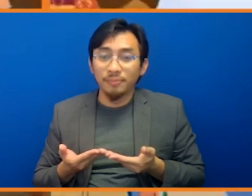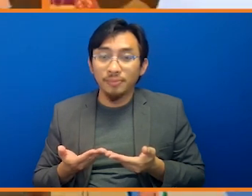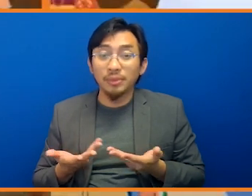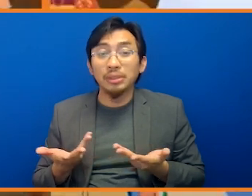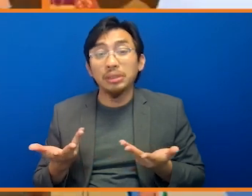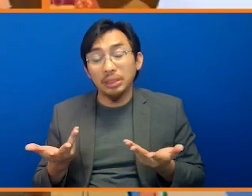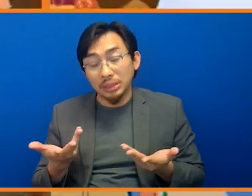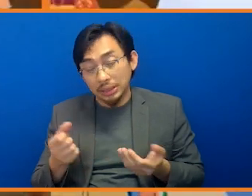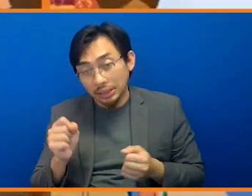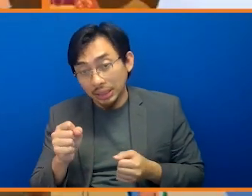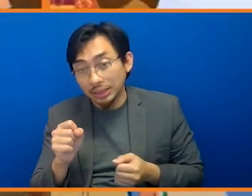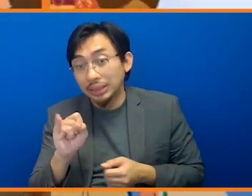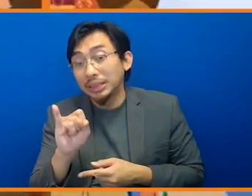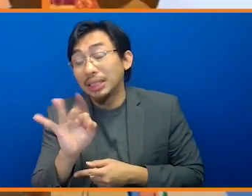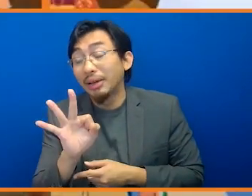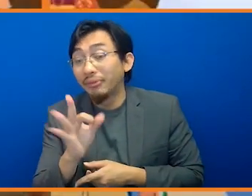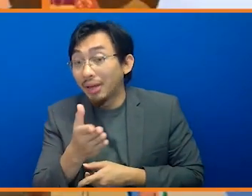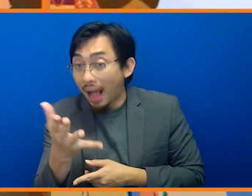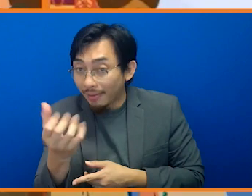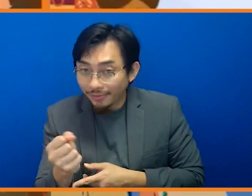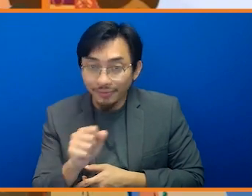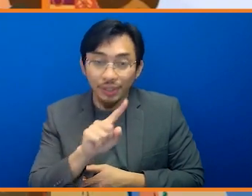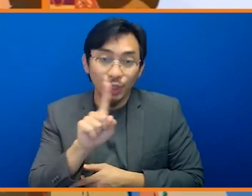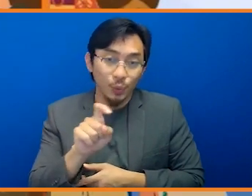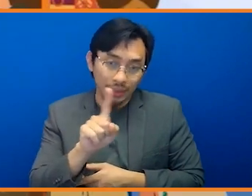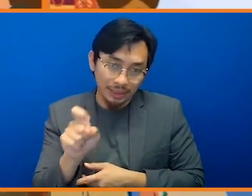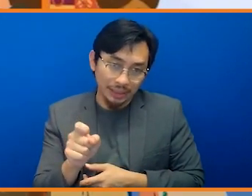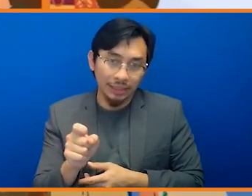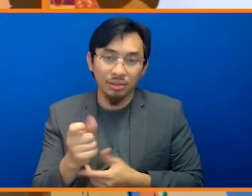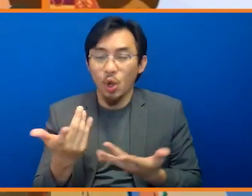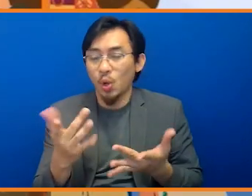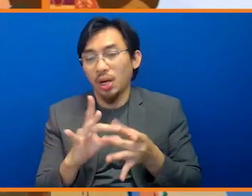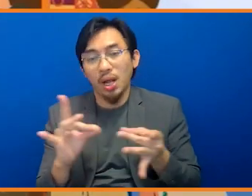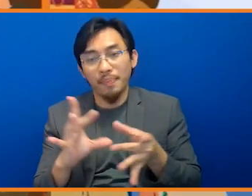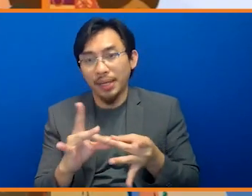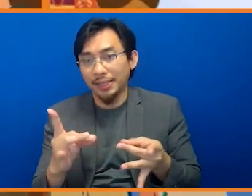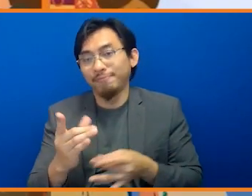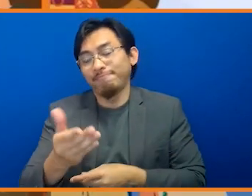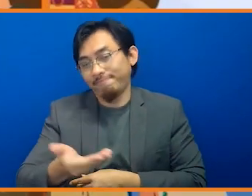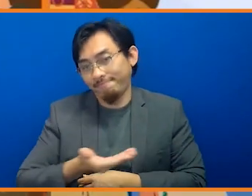if you have any questions or comments